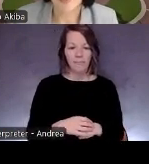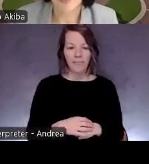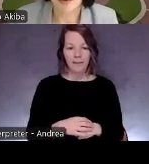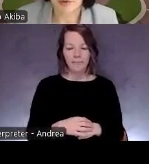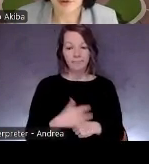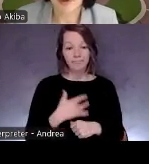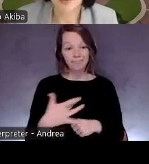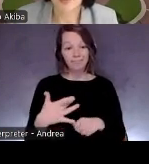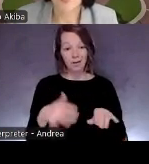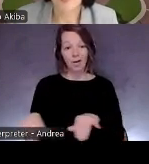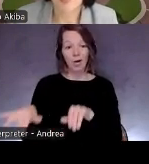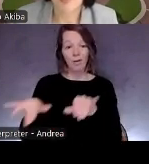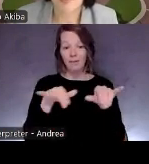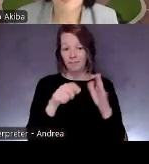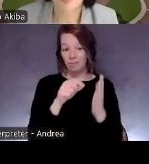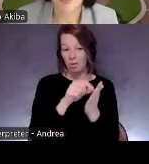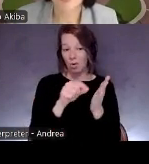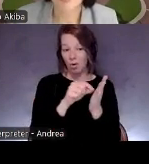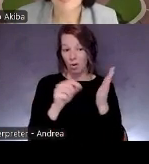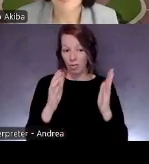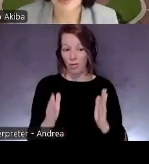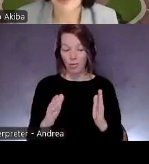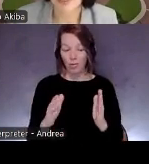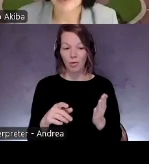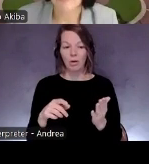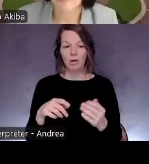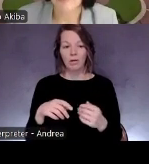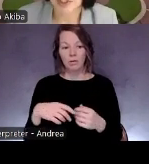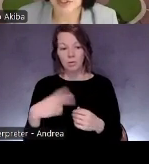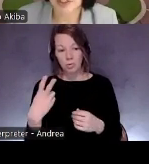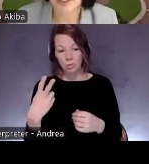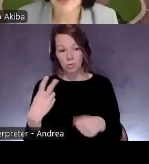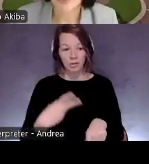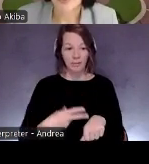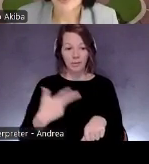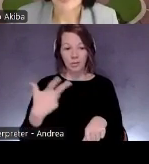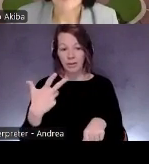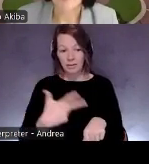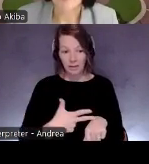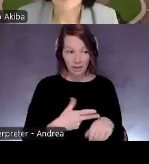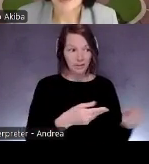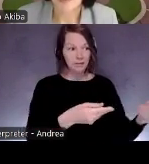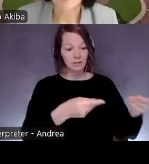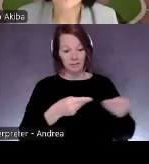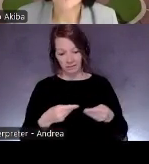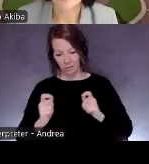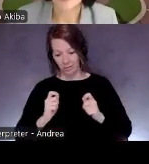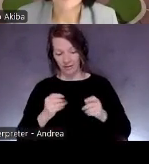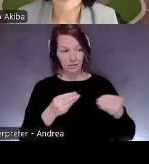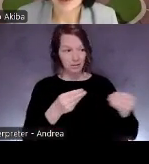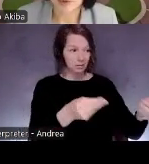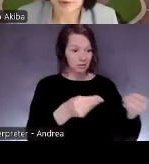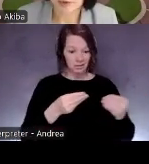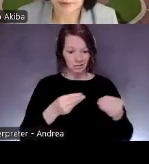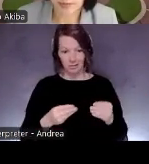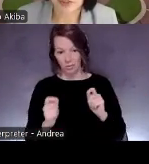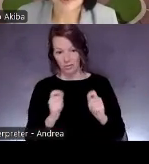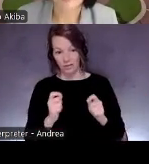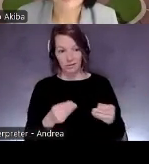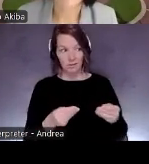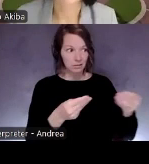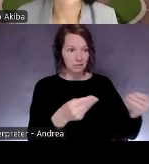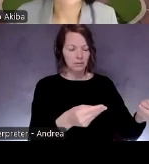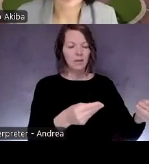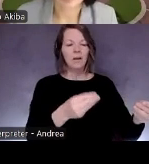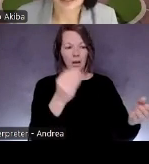for the author to go through 2 to 3 rounds of revisions before their